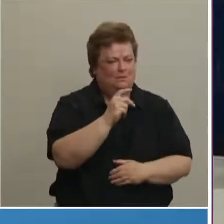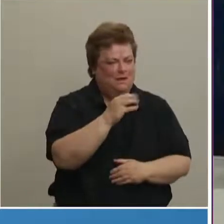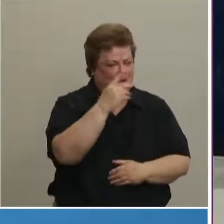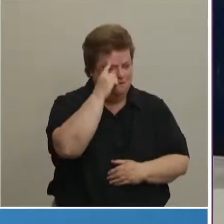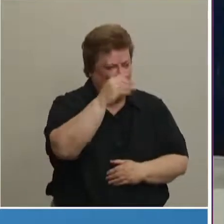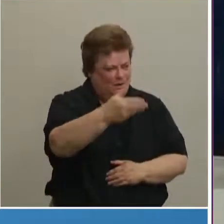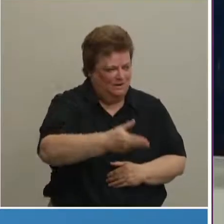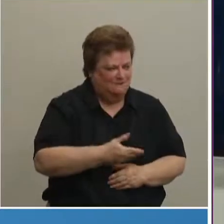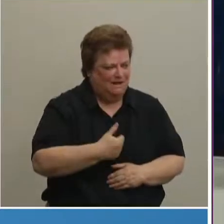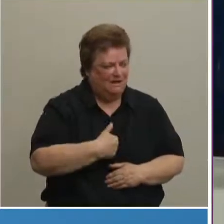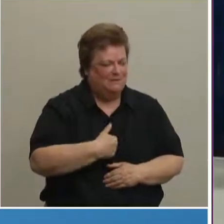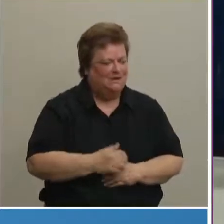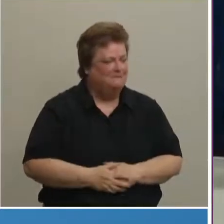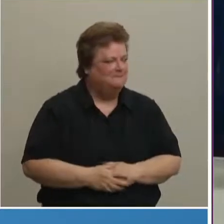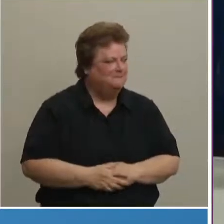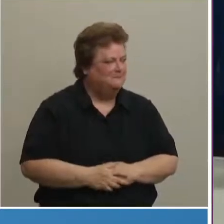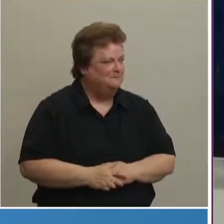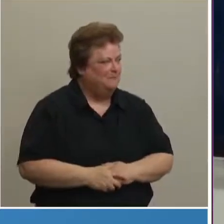the invitation and the time.